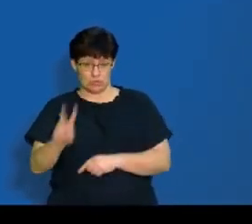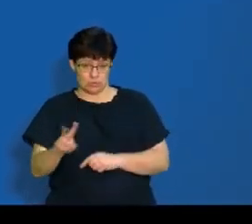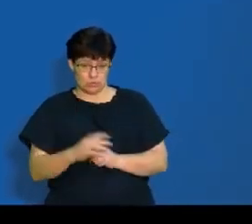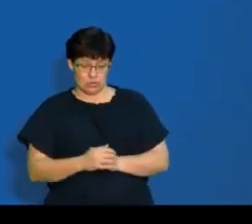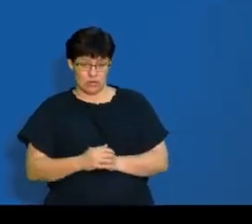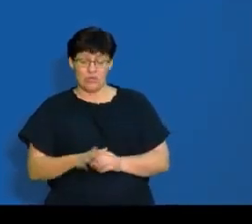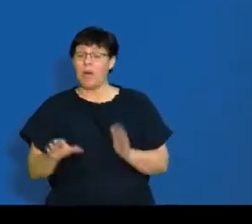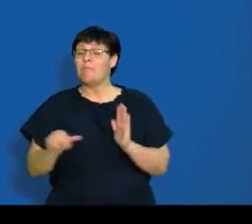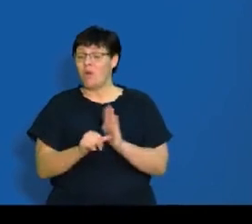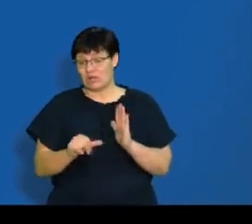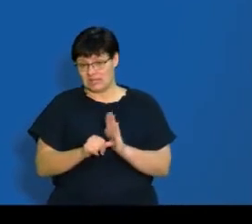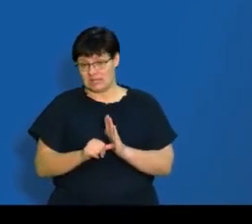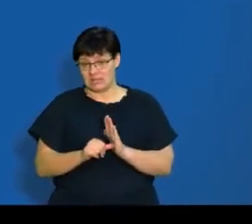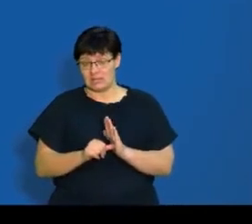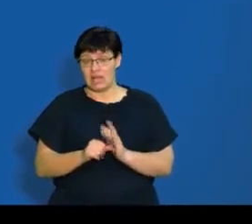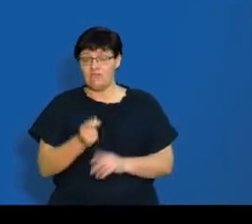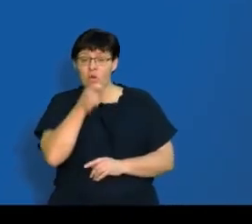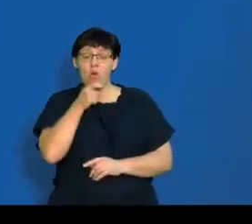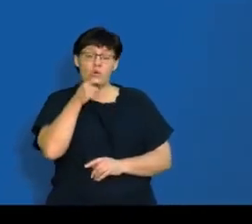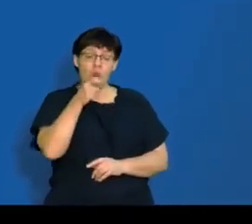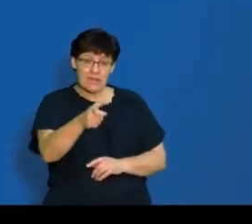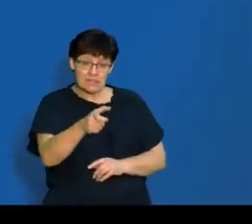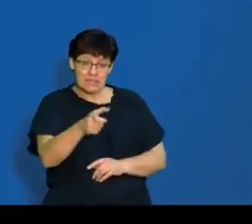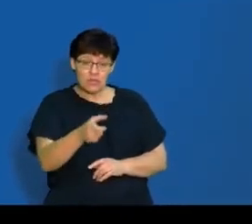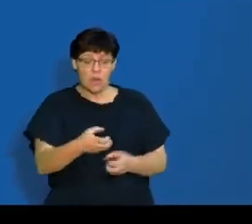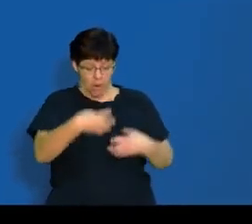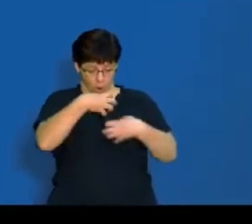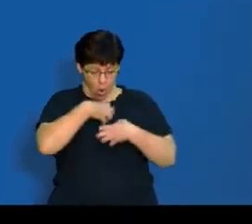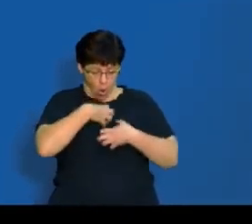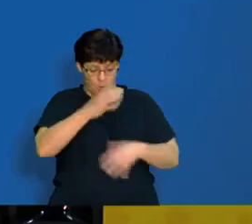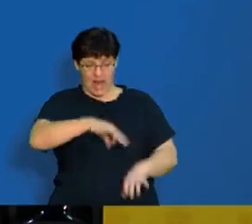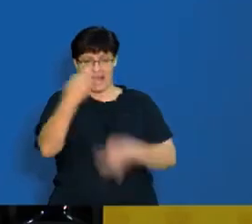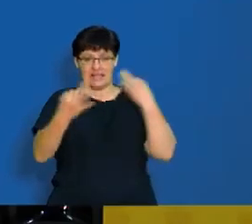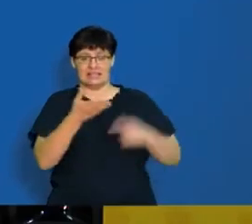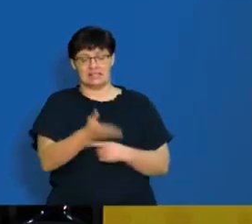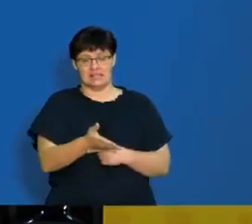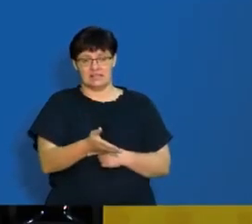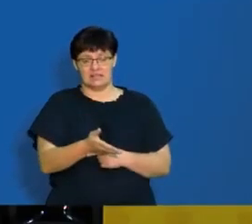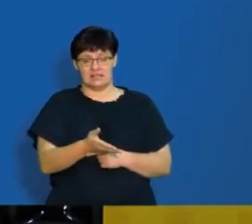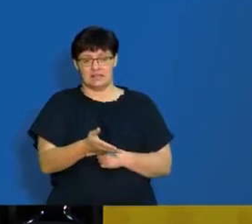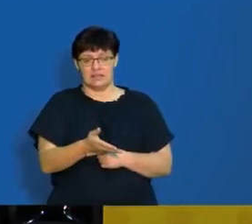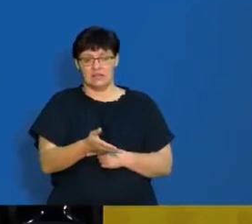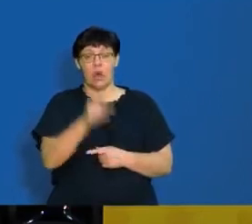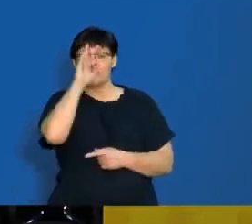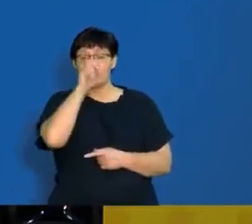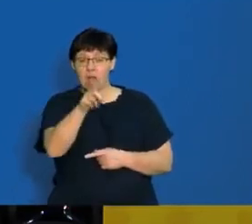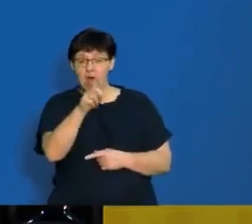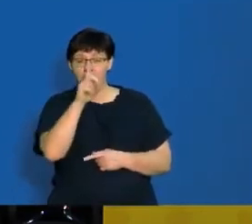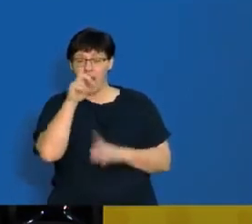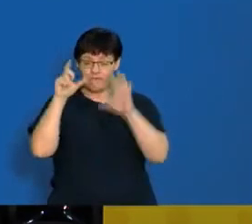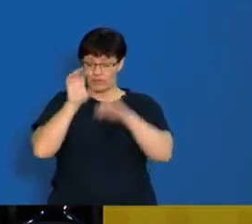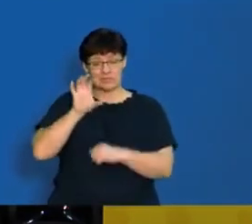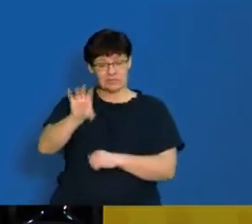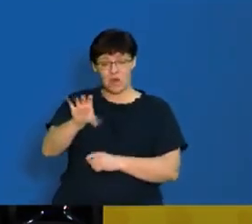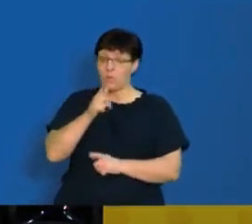So it's very important. So when you're commenting, that means you are giving your own analysis. If you remember, the visual source does